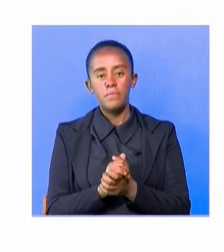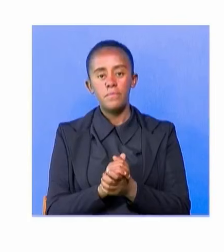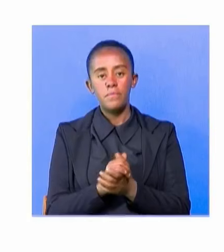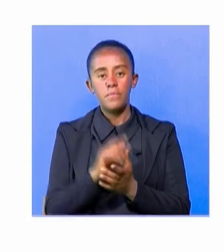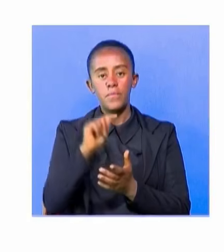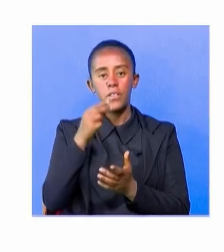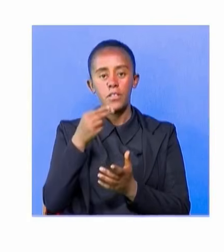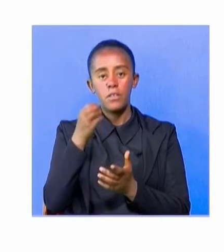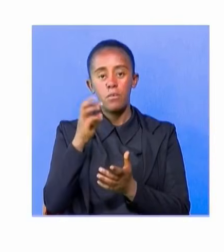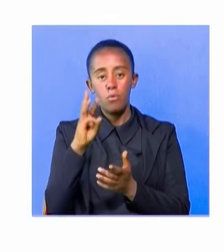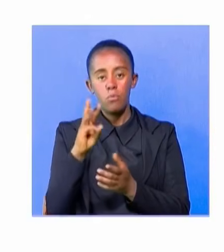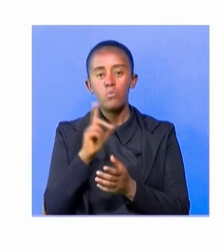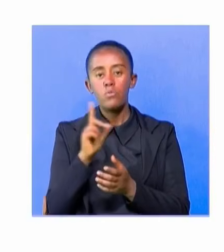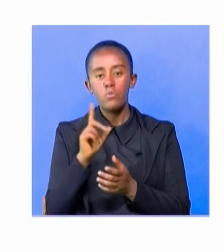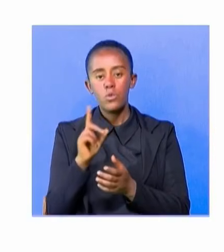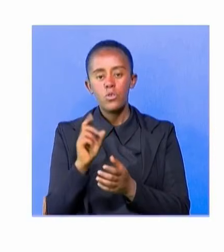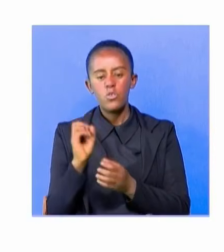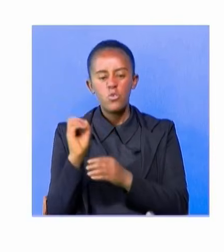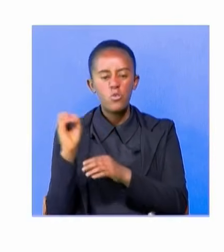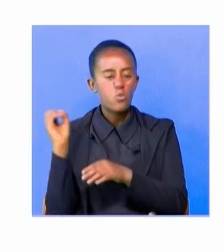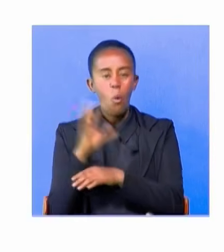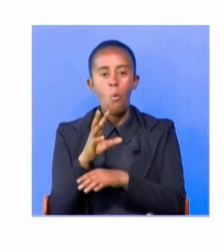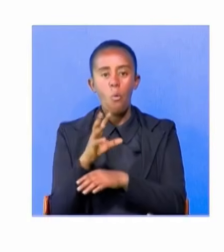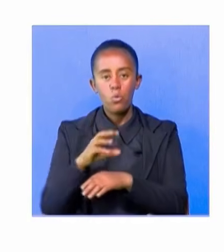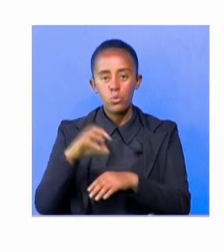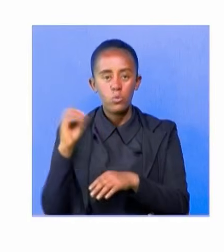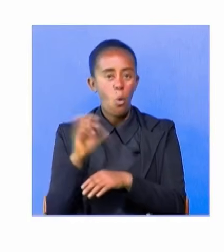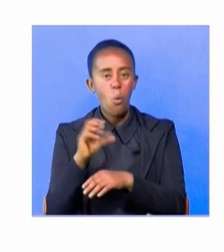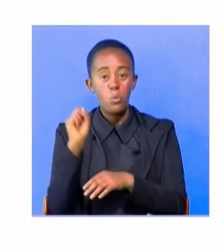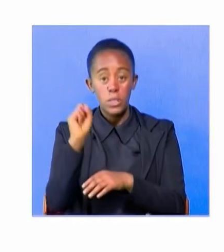throws a ball.